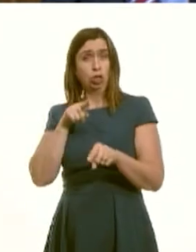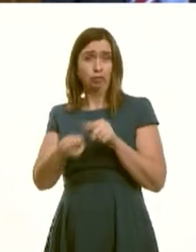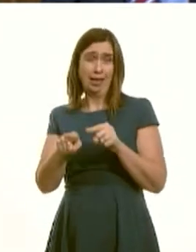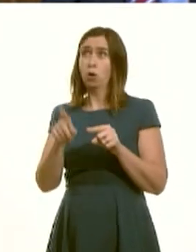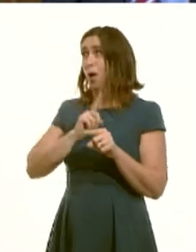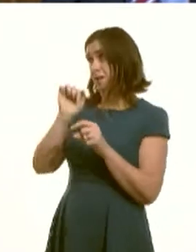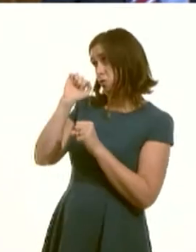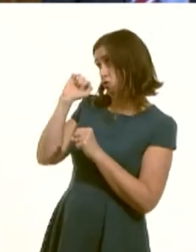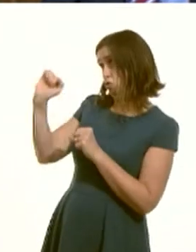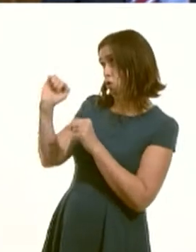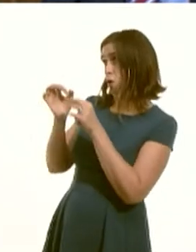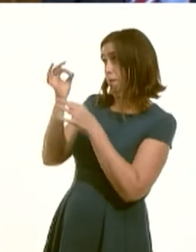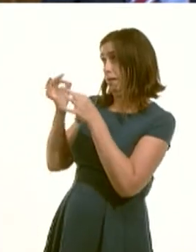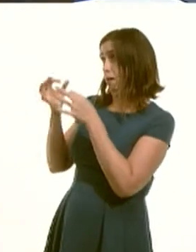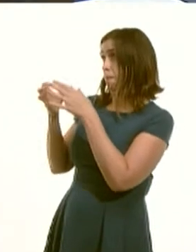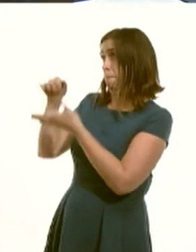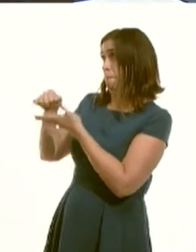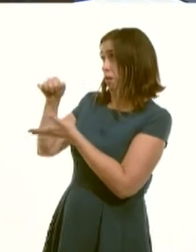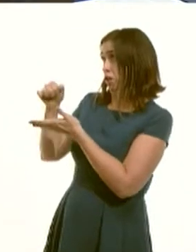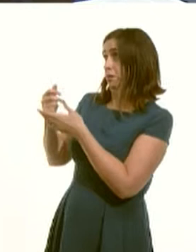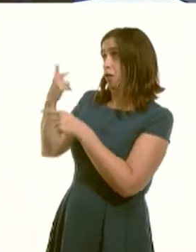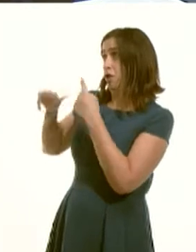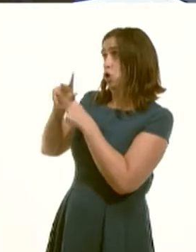he wanted to impose with his shadow budget 3 years ago.